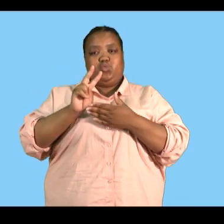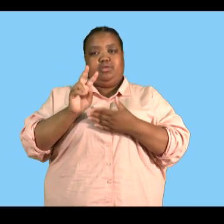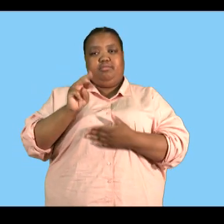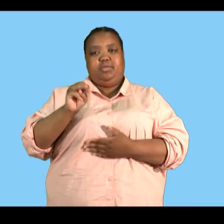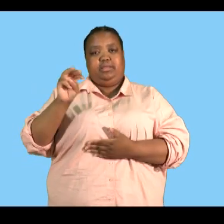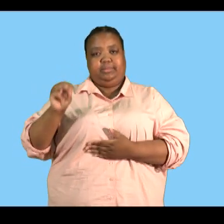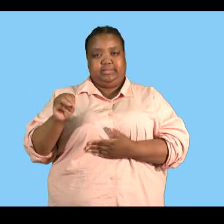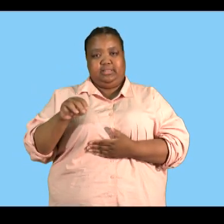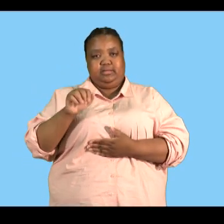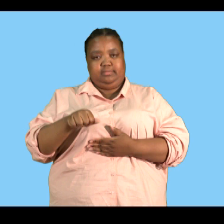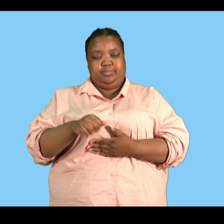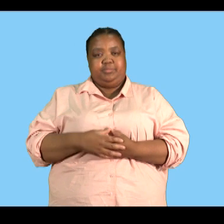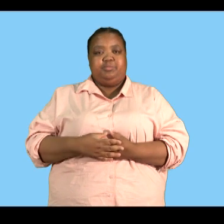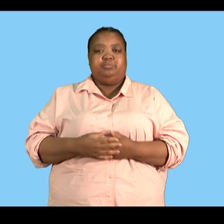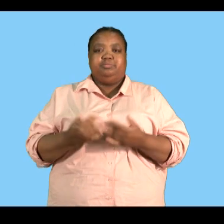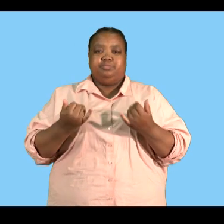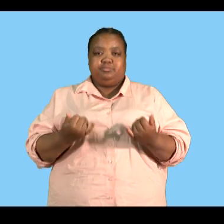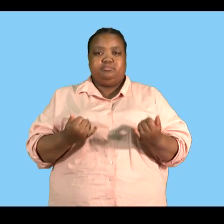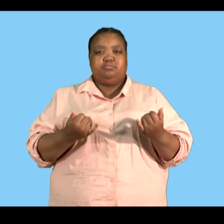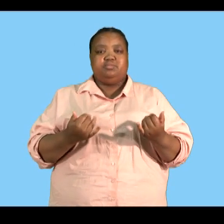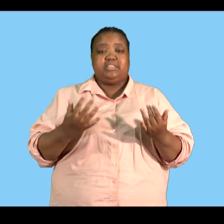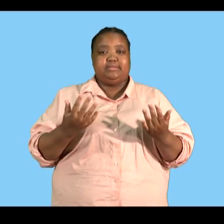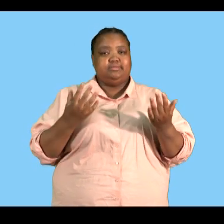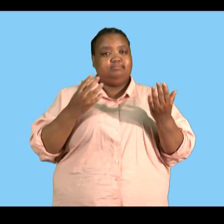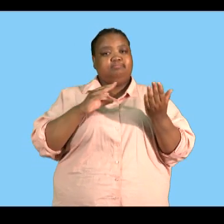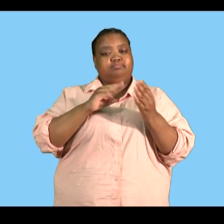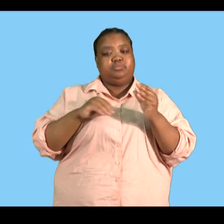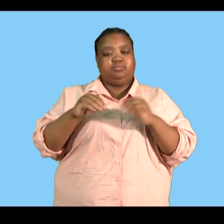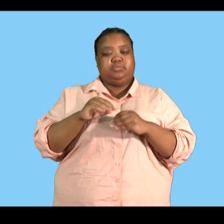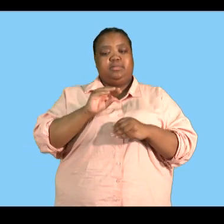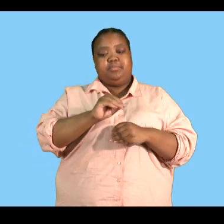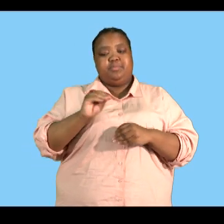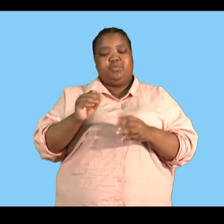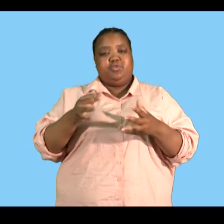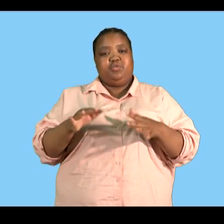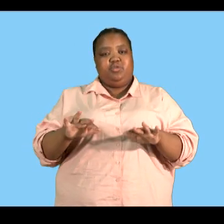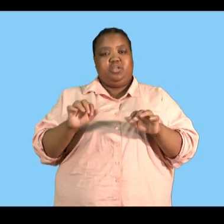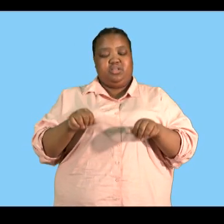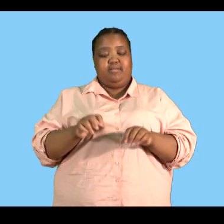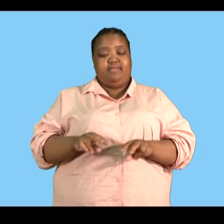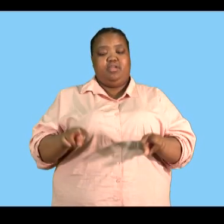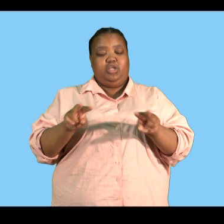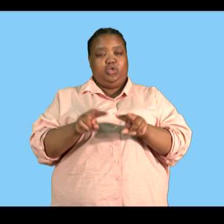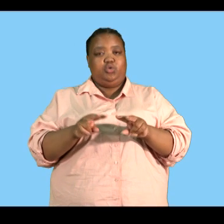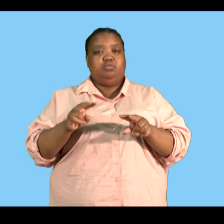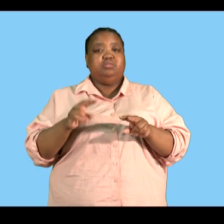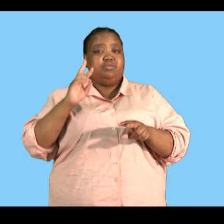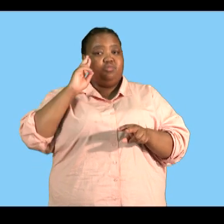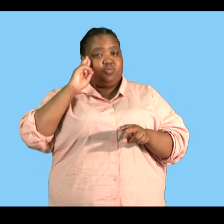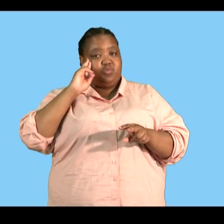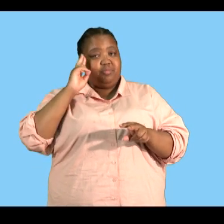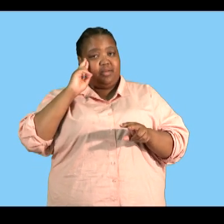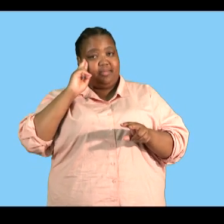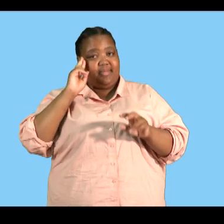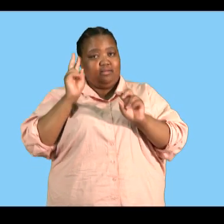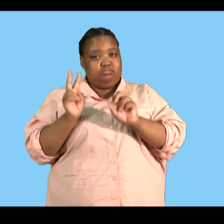12 millimeters. So now we have substituted all our values. We work it out. Do not forget to square.